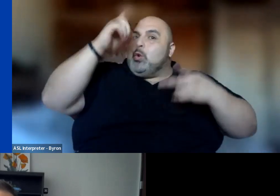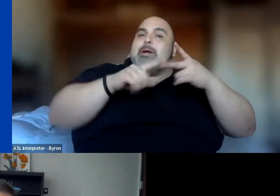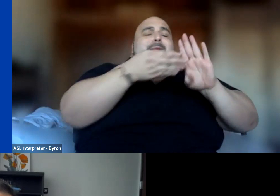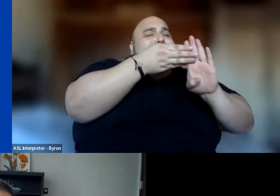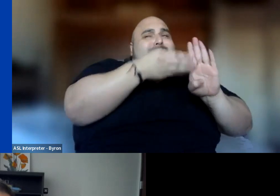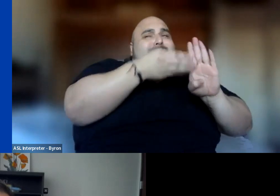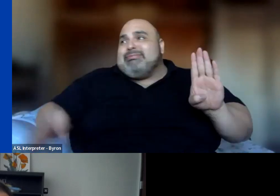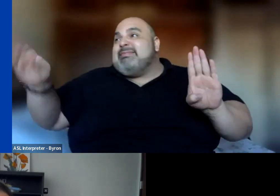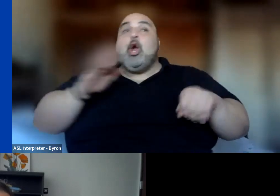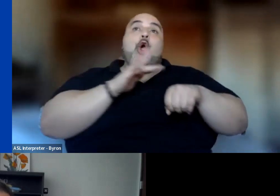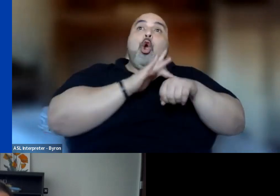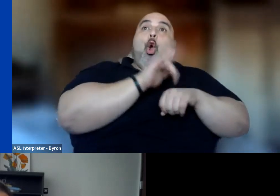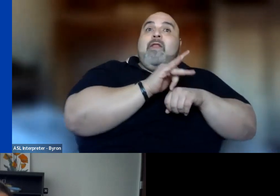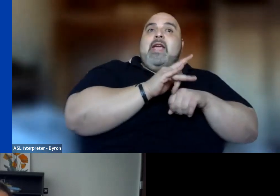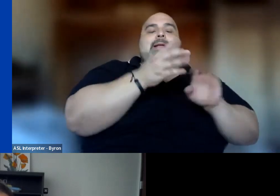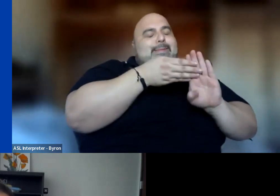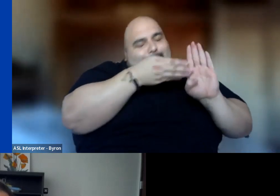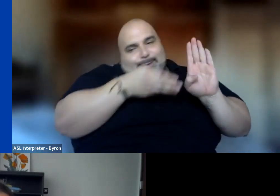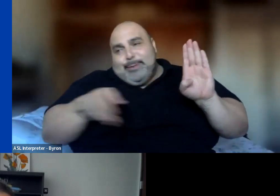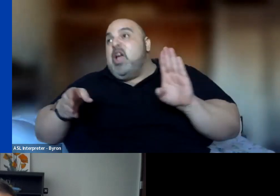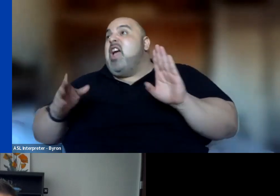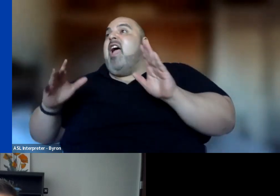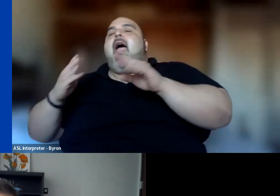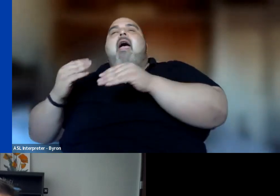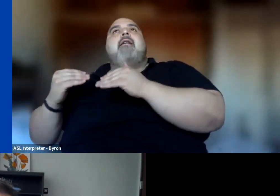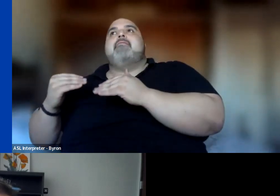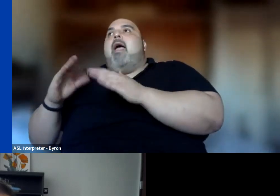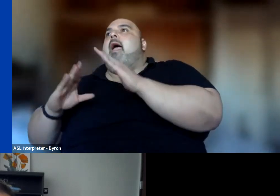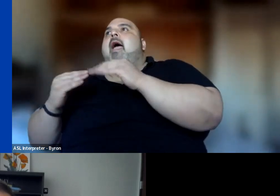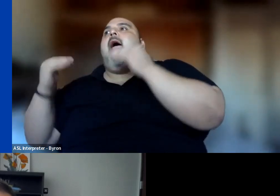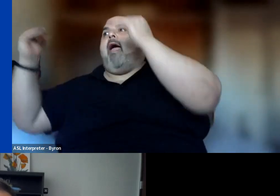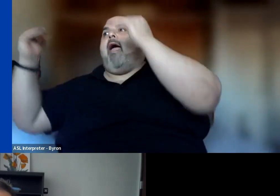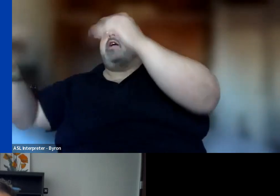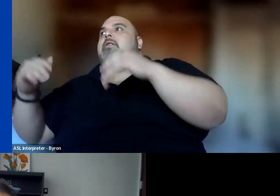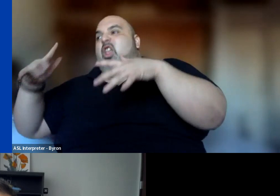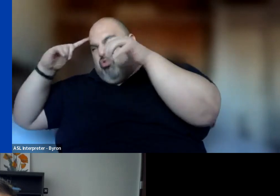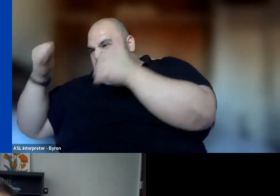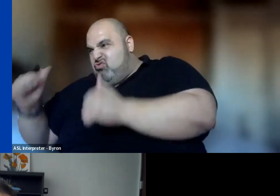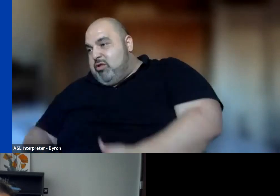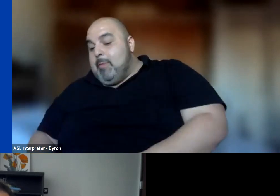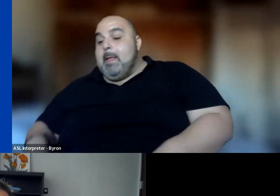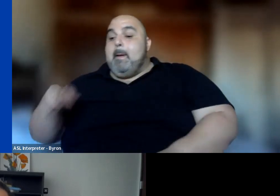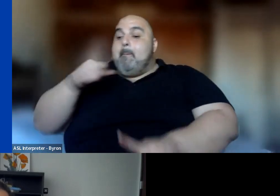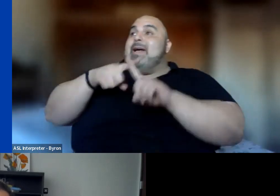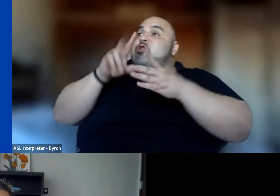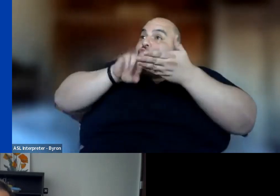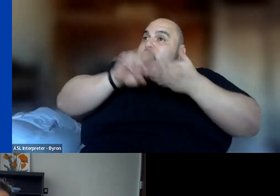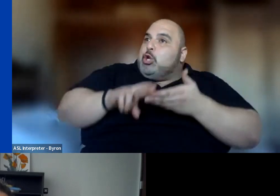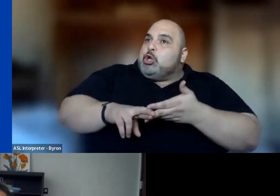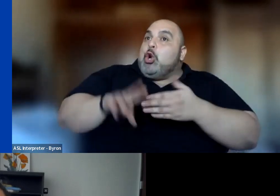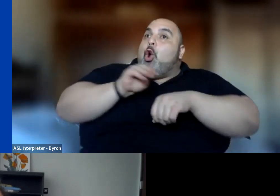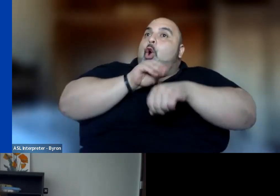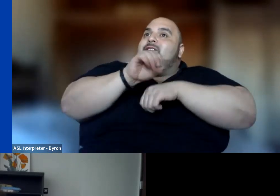onset to very advanced. And so I've seen the full gamut. I'm also a researcher on the effects of loneliness and isolation in older adults, and